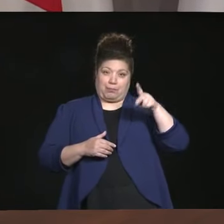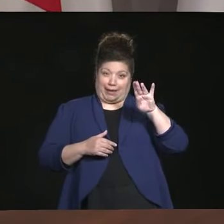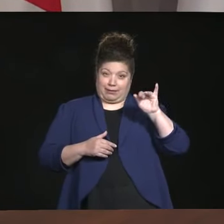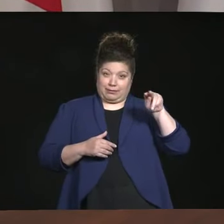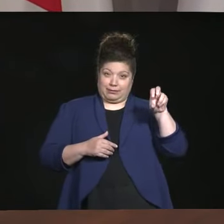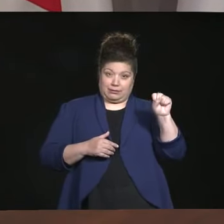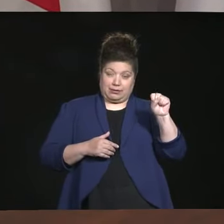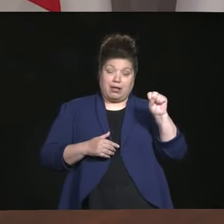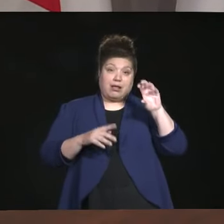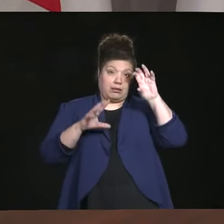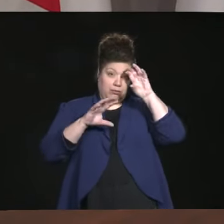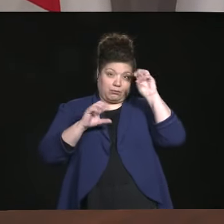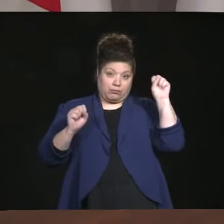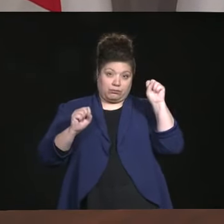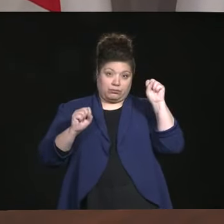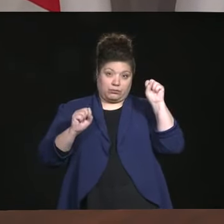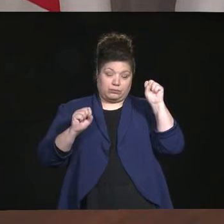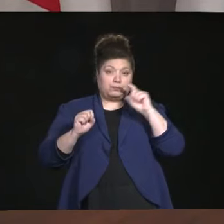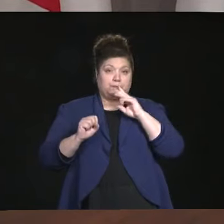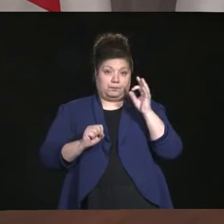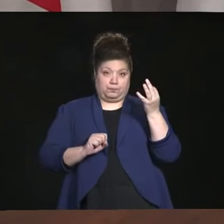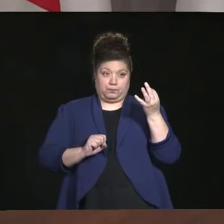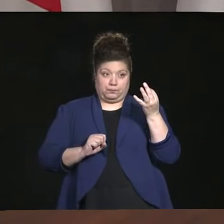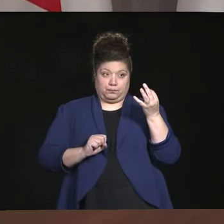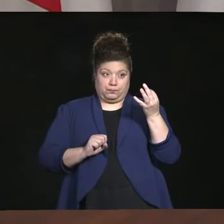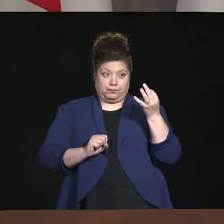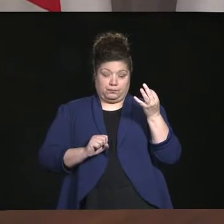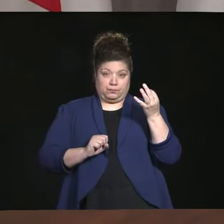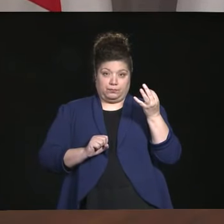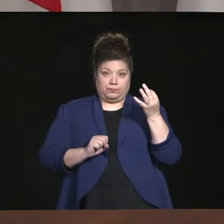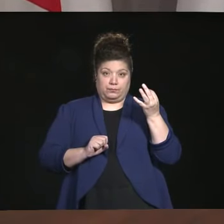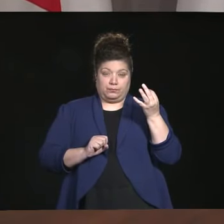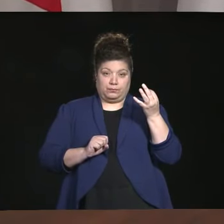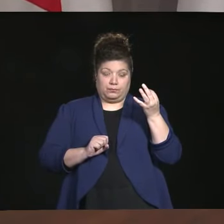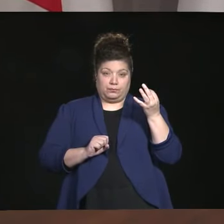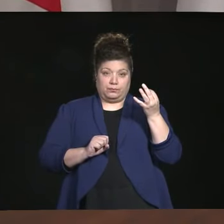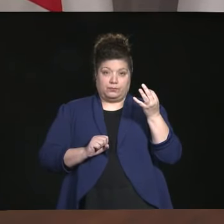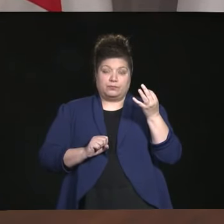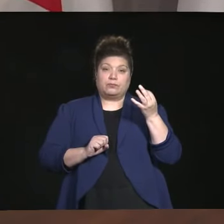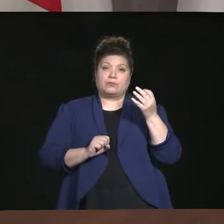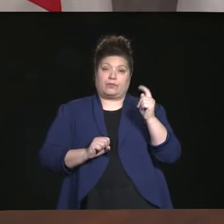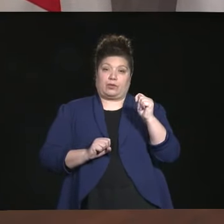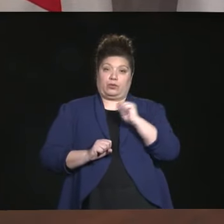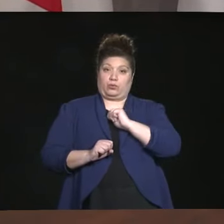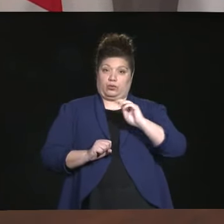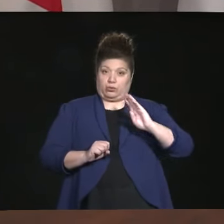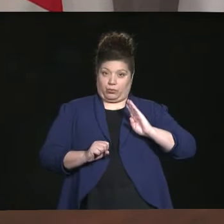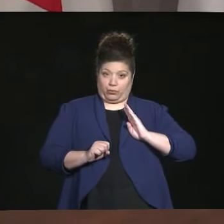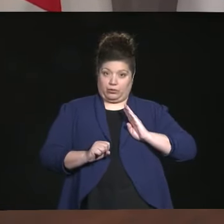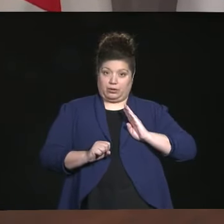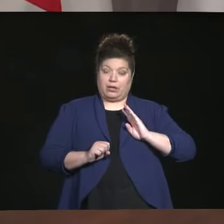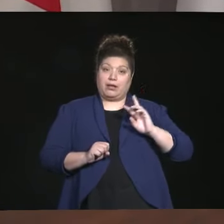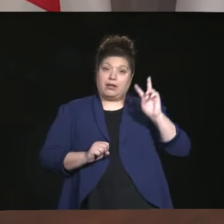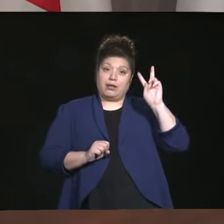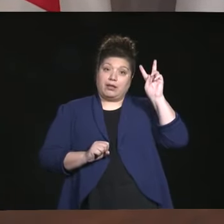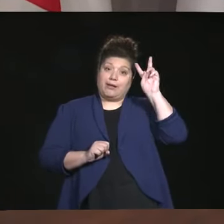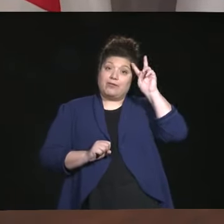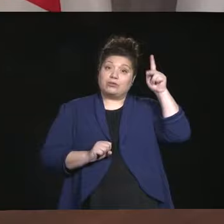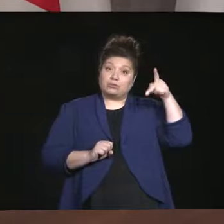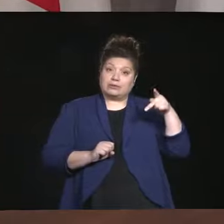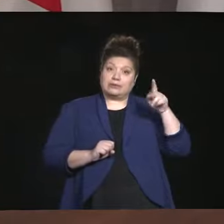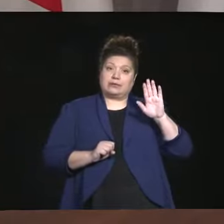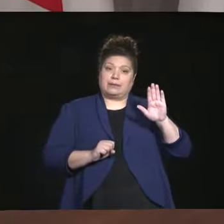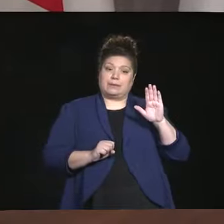du Trésor et le vice-président du comité du cabinet sur le COVID-19, Jean-Yves Duclos. Dr.